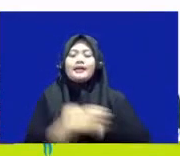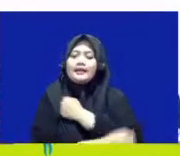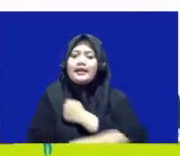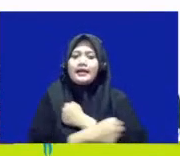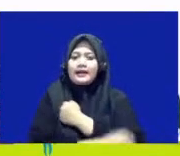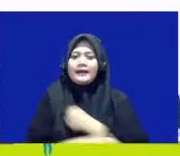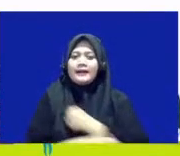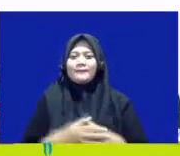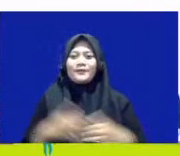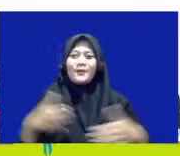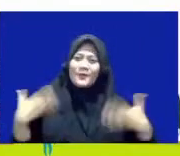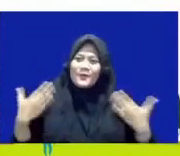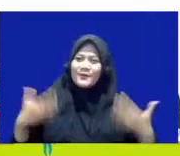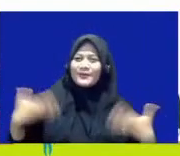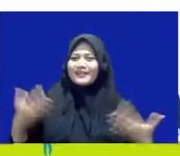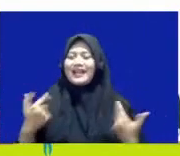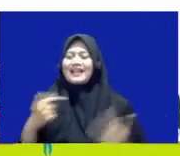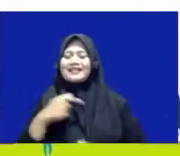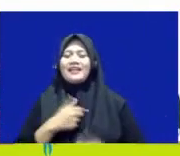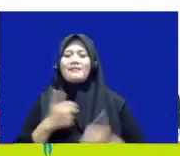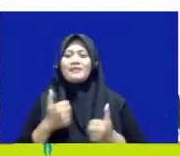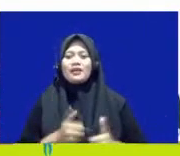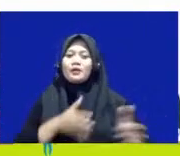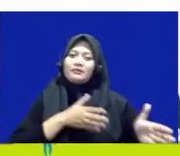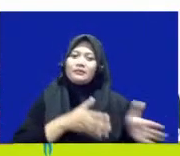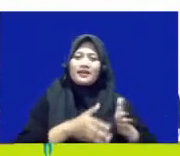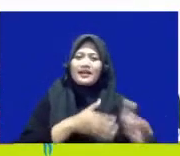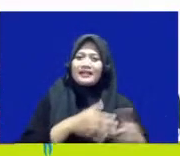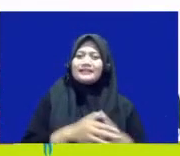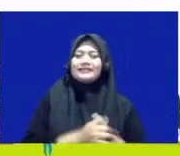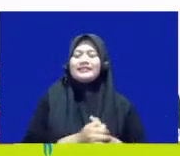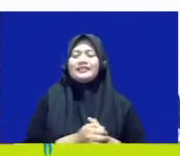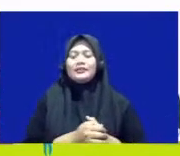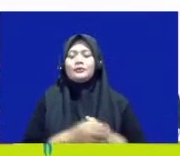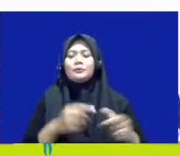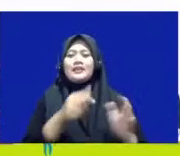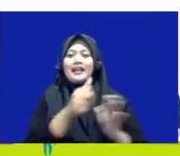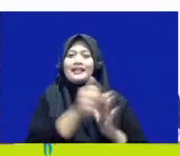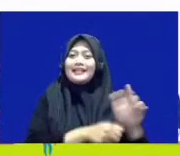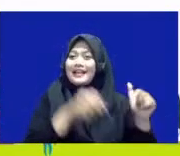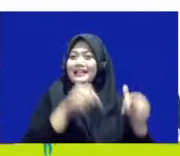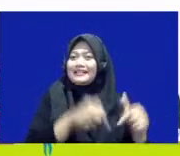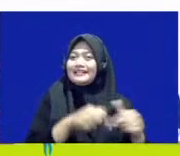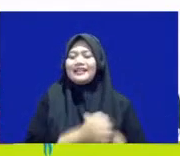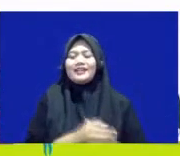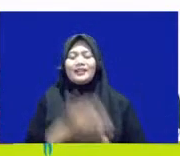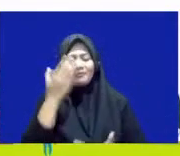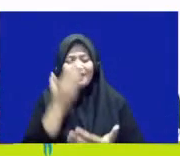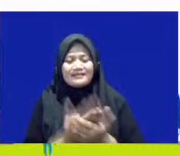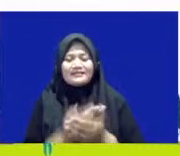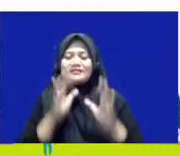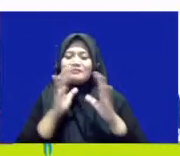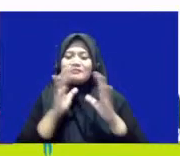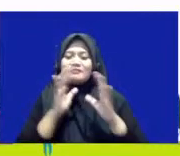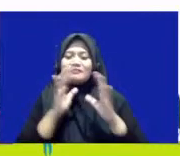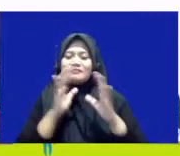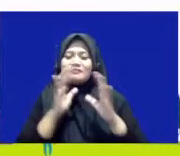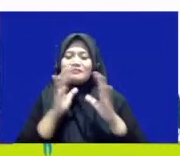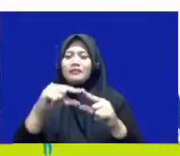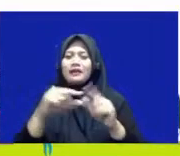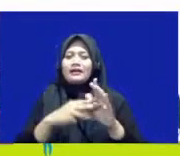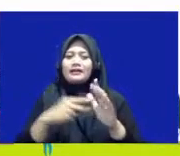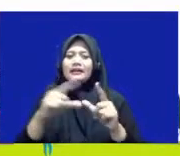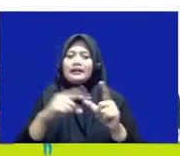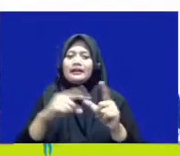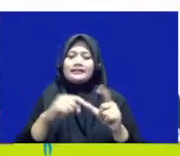moderate the sessions. And thank you very much for all of the panelists and speakers. I'll give back the time back